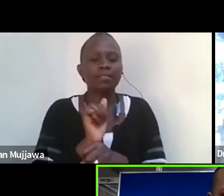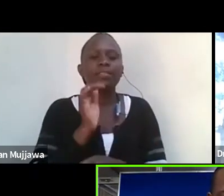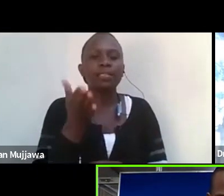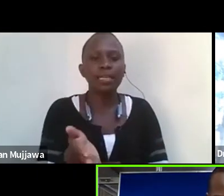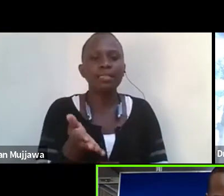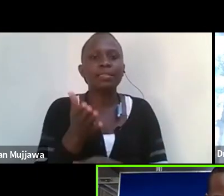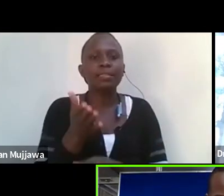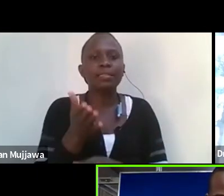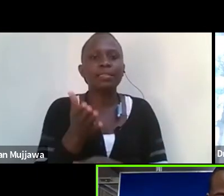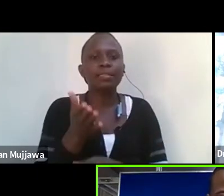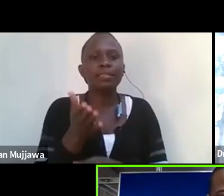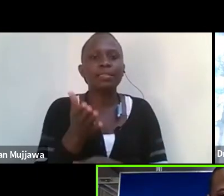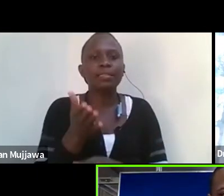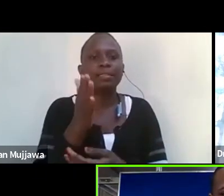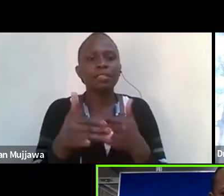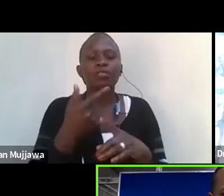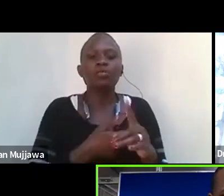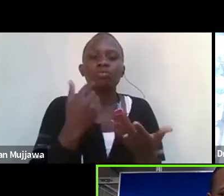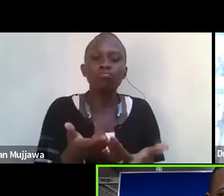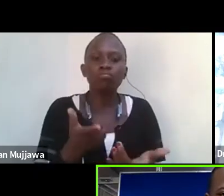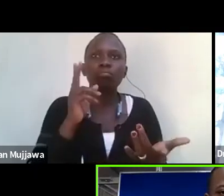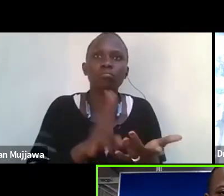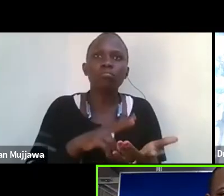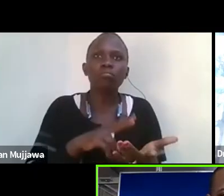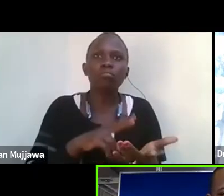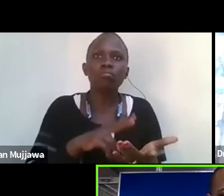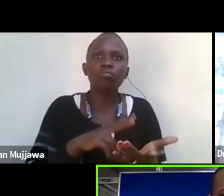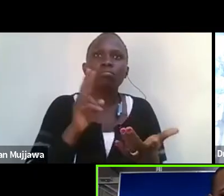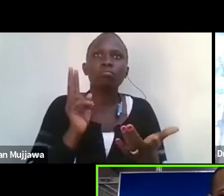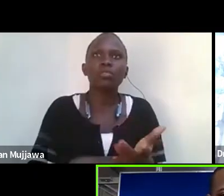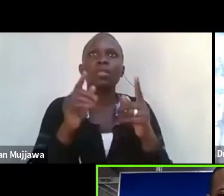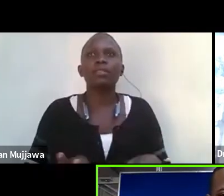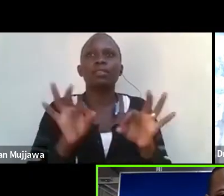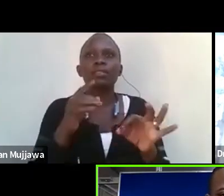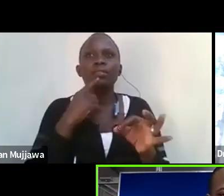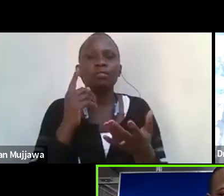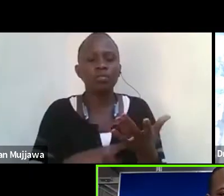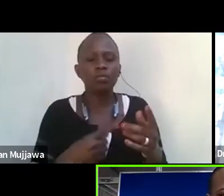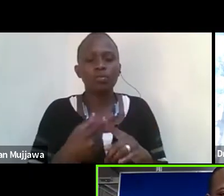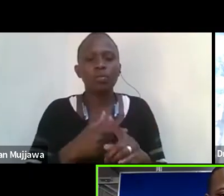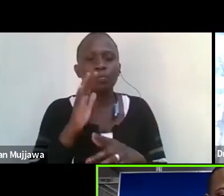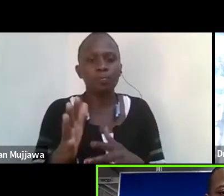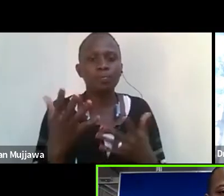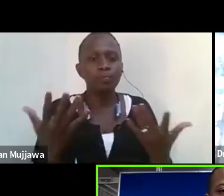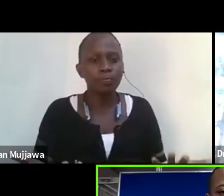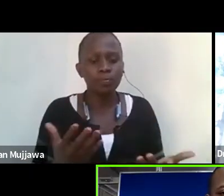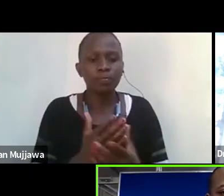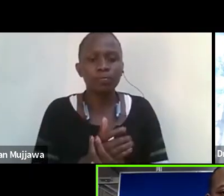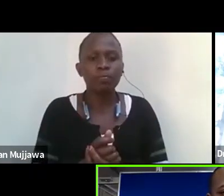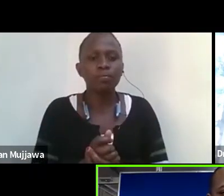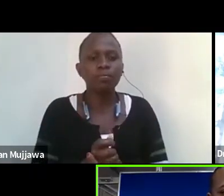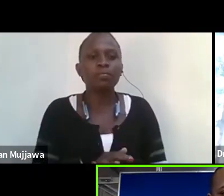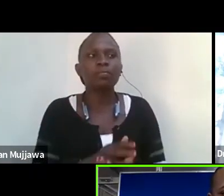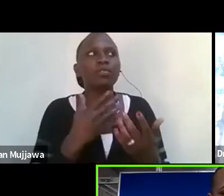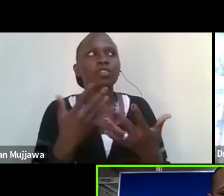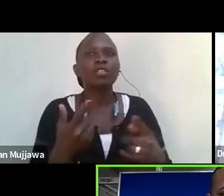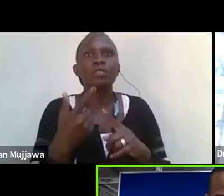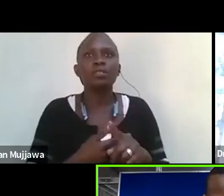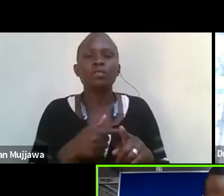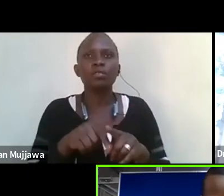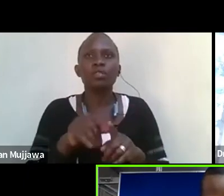to permits. We are not able to get all the key people. So still you're having a few struggles here and there in terms of even making sure that